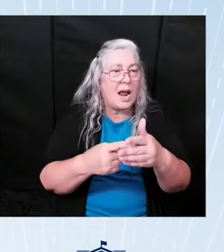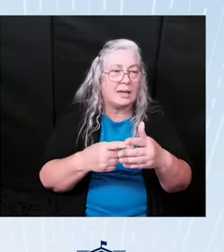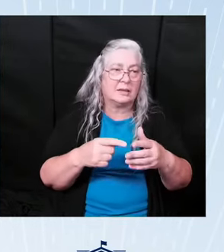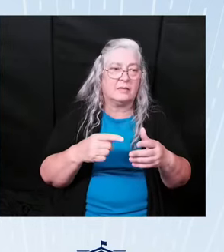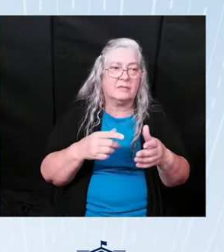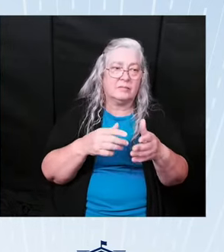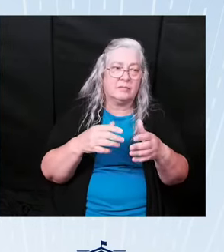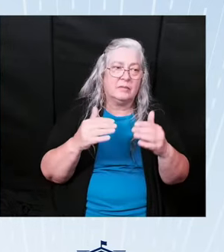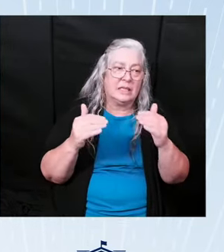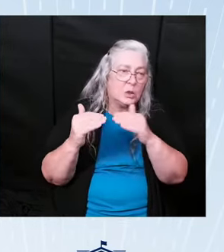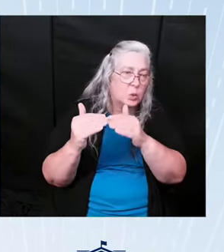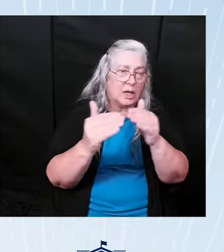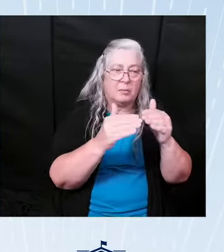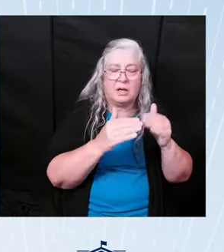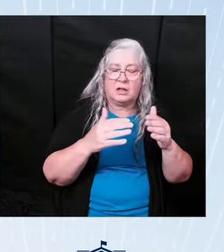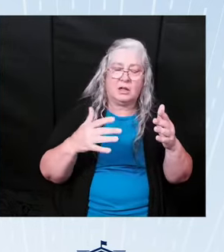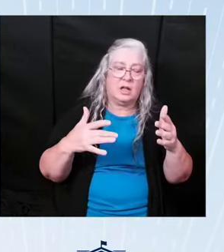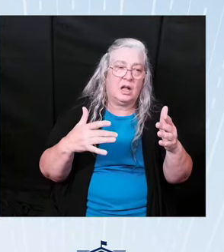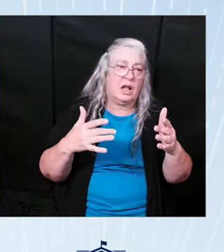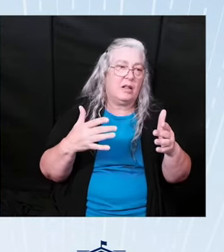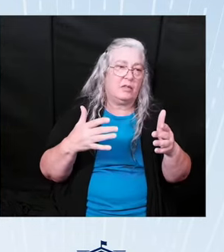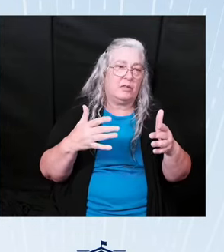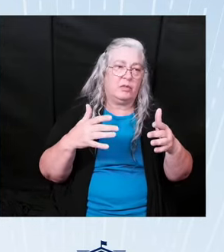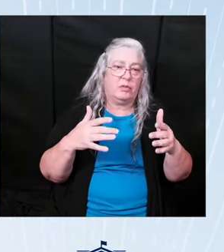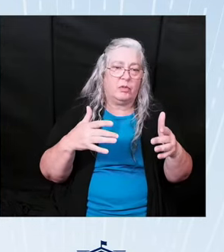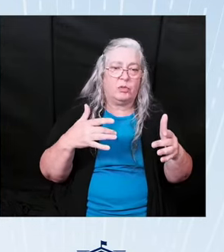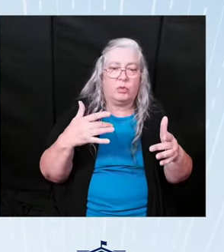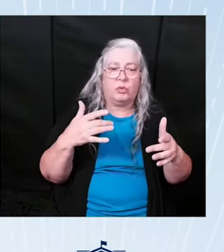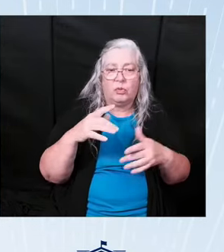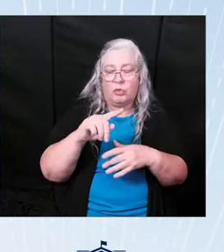No, that was all about me. It's all about me.